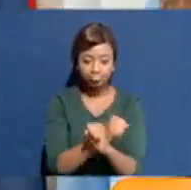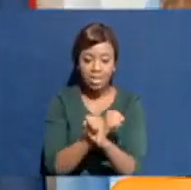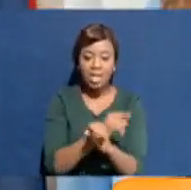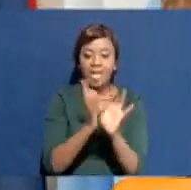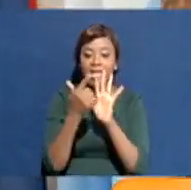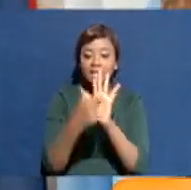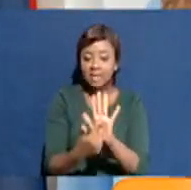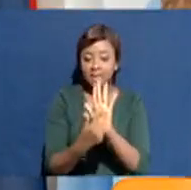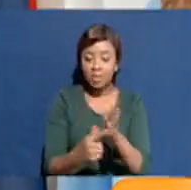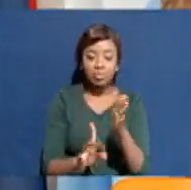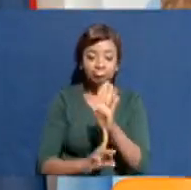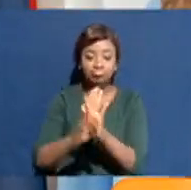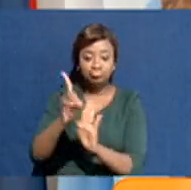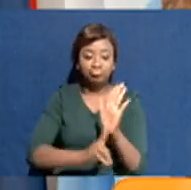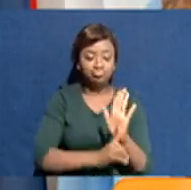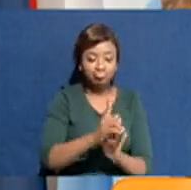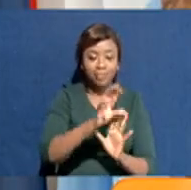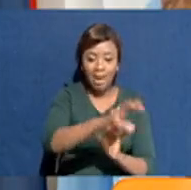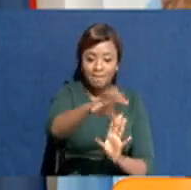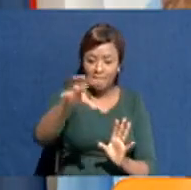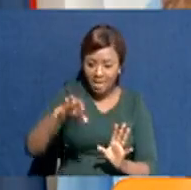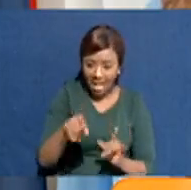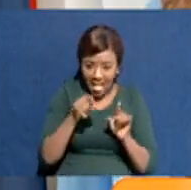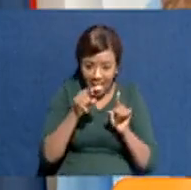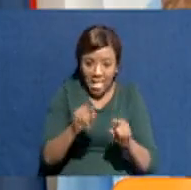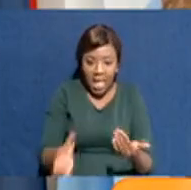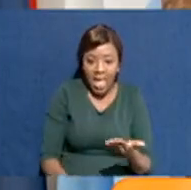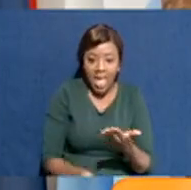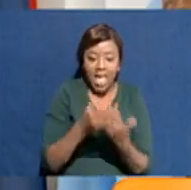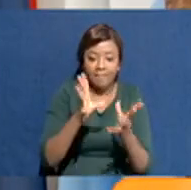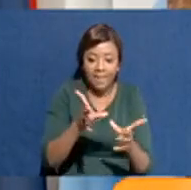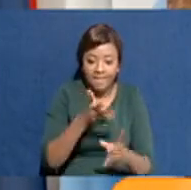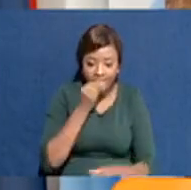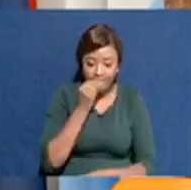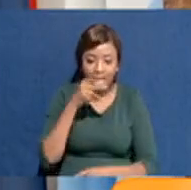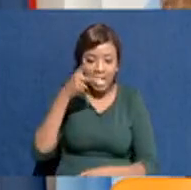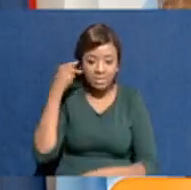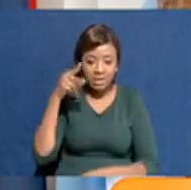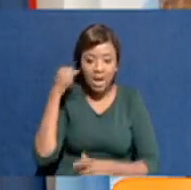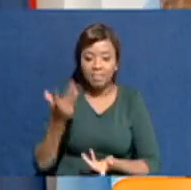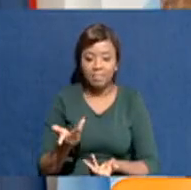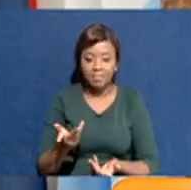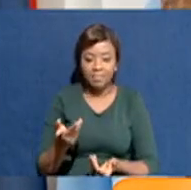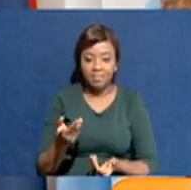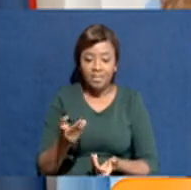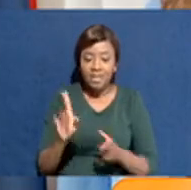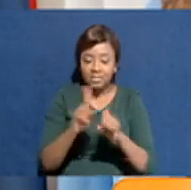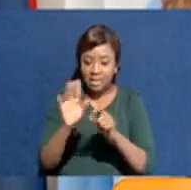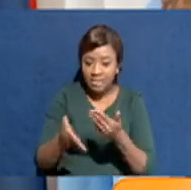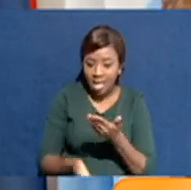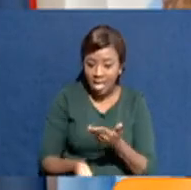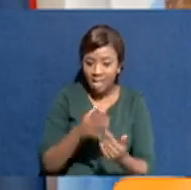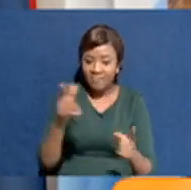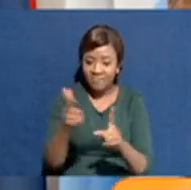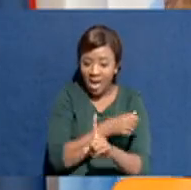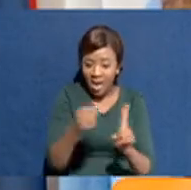development is silenced by armed conflicts. We must silence the gun for the industries to roar back. We must silence the